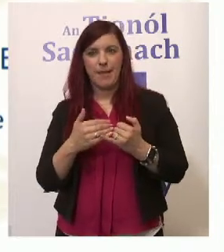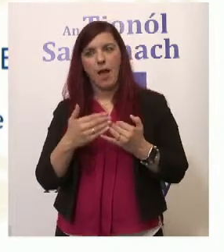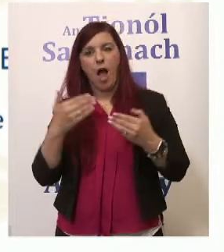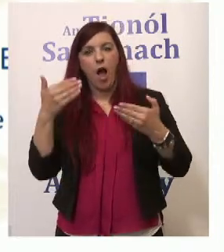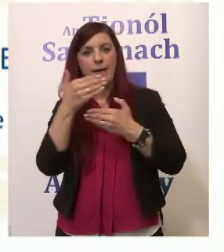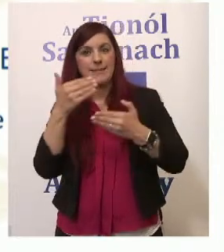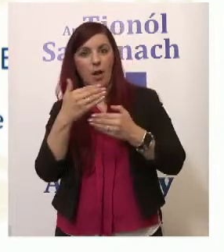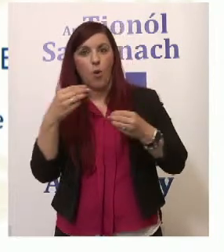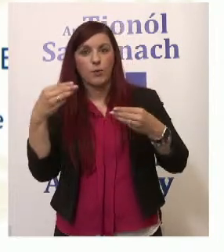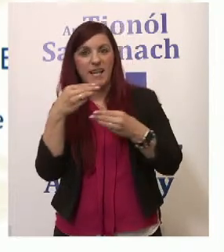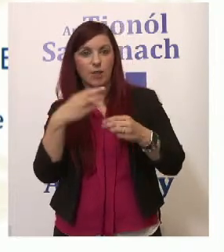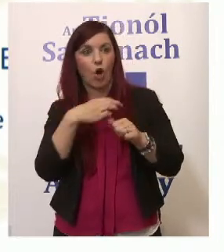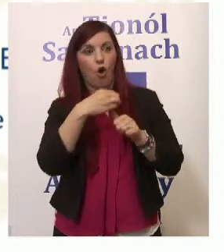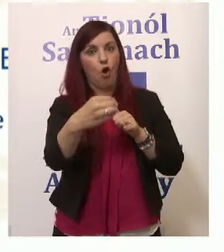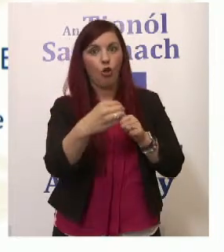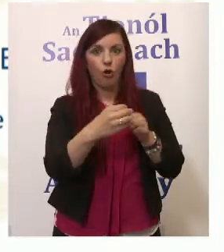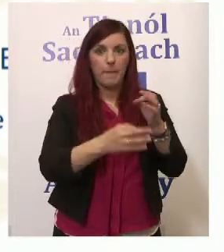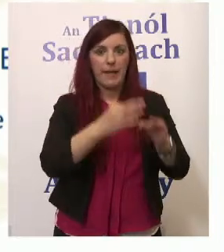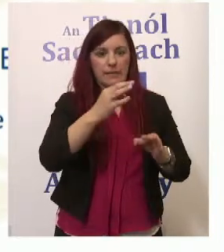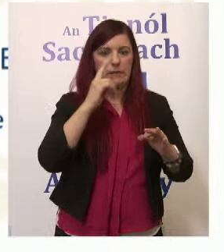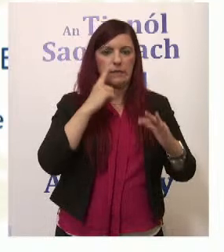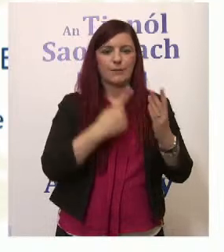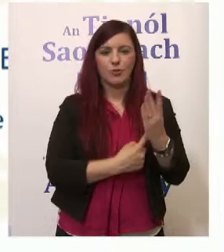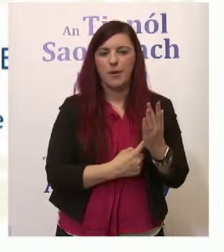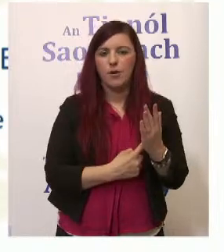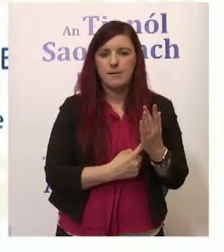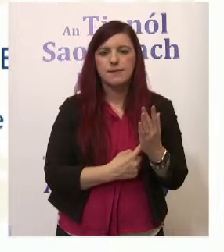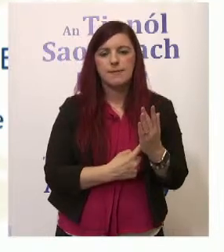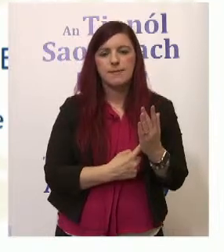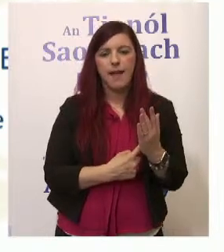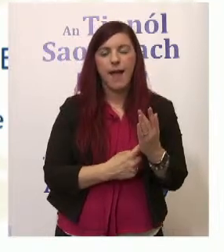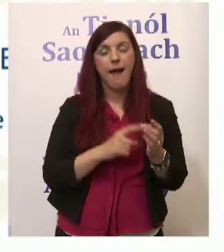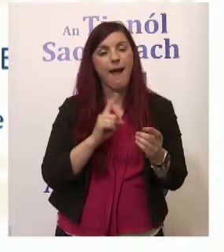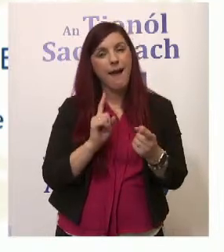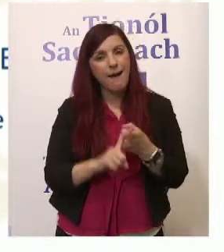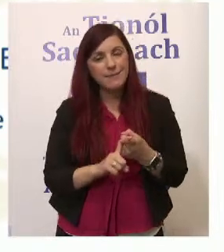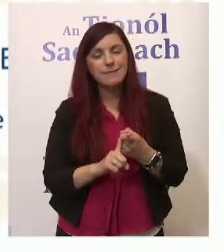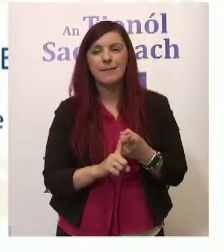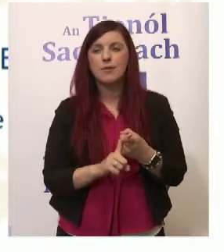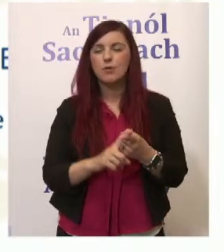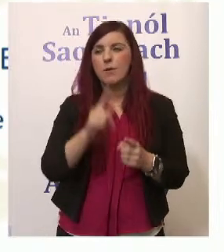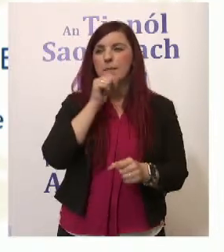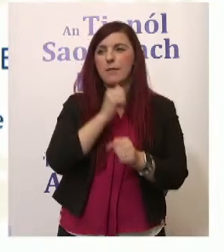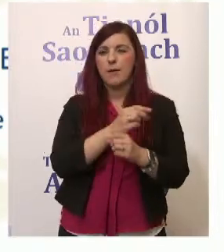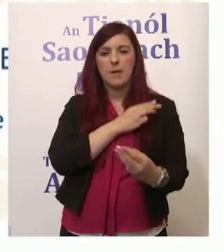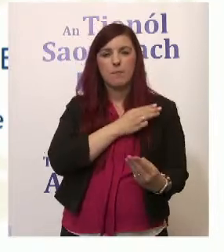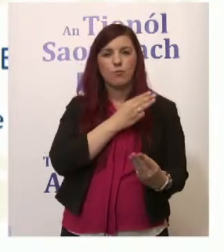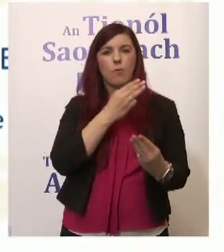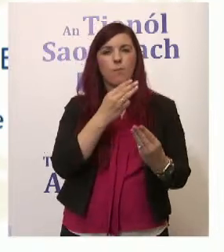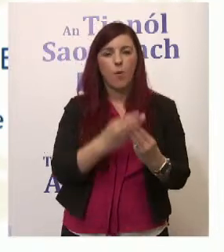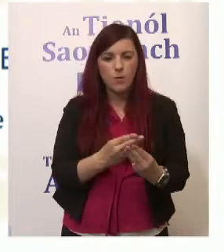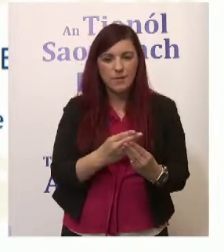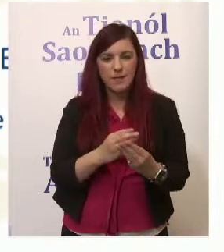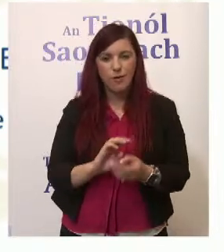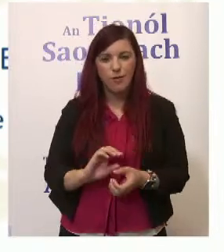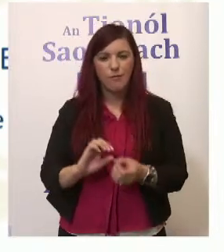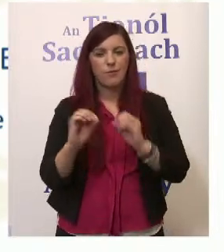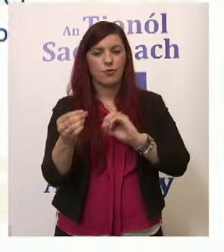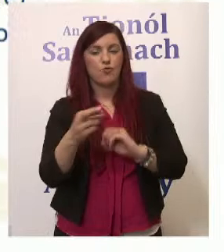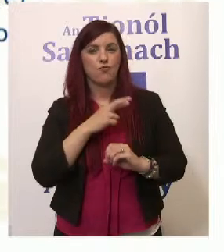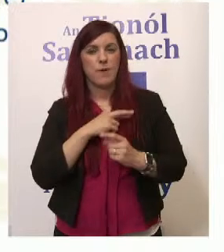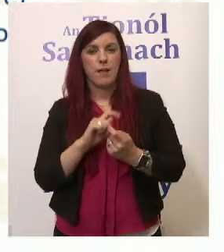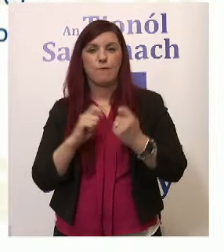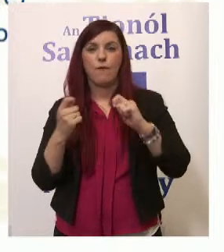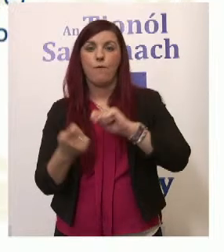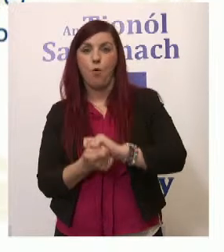the network have suggested that, you know, weak mayors are being proposed as an alternative to real reform at the regional